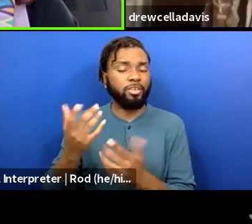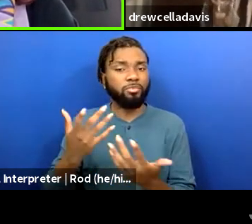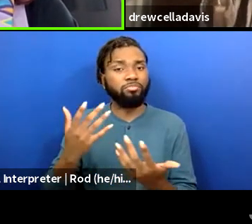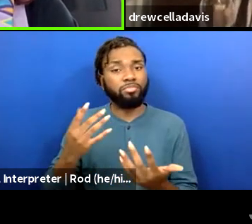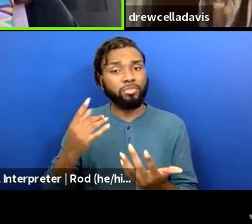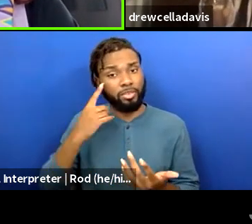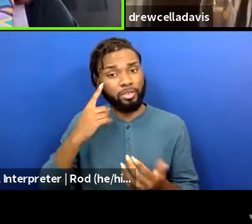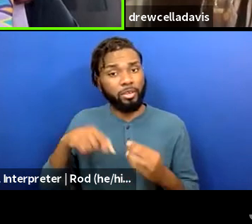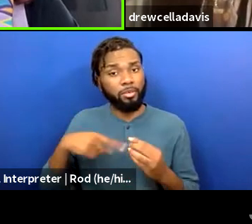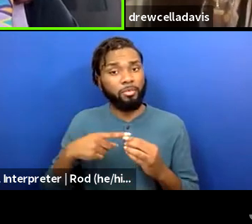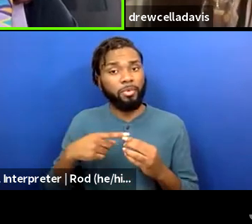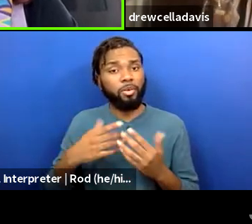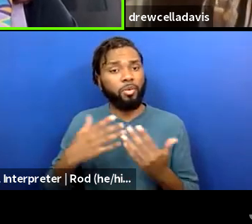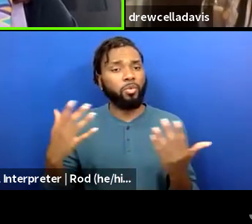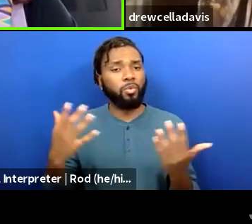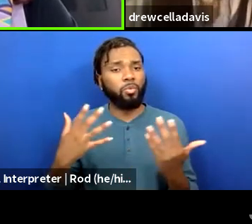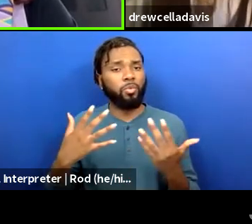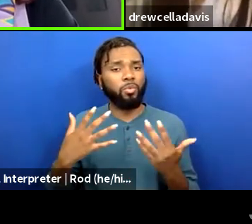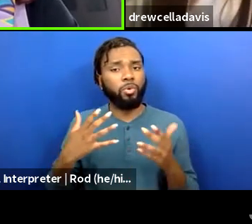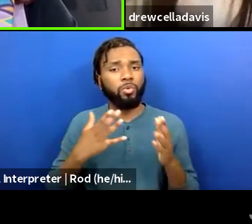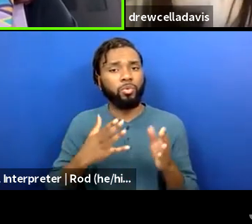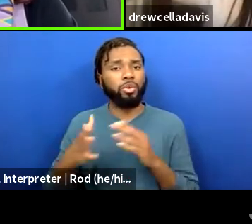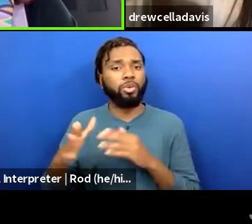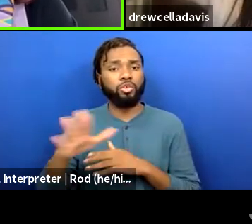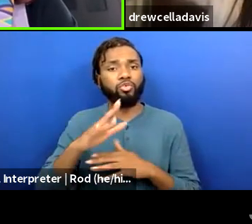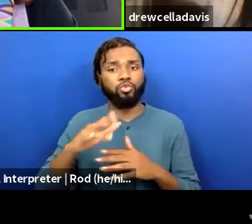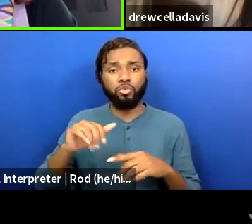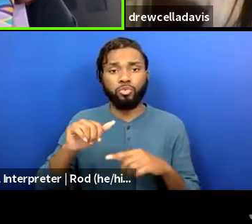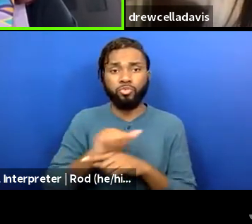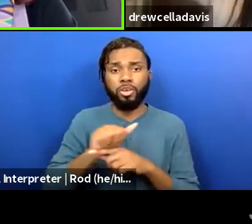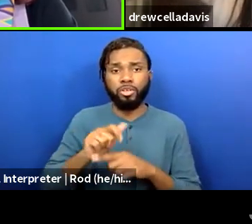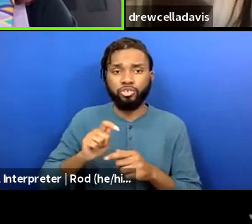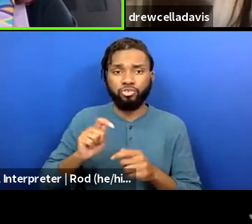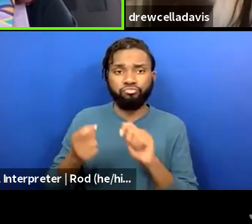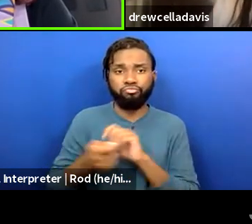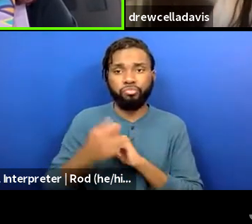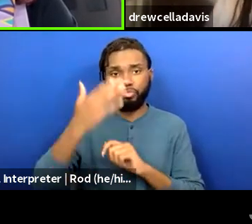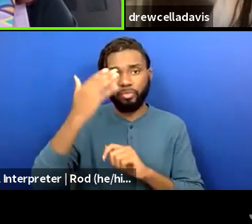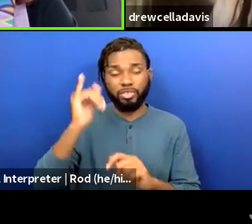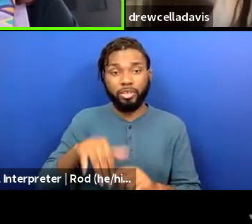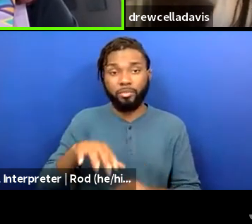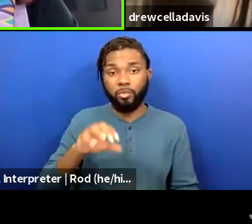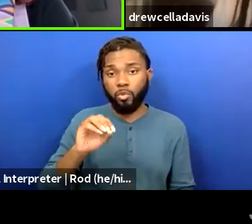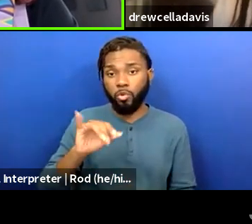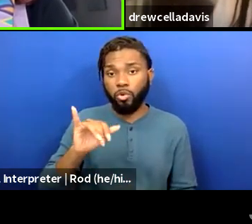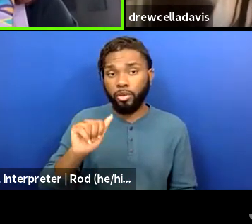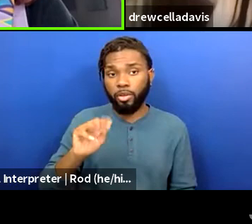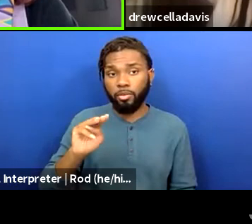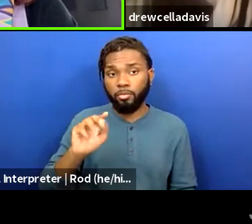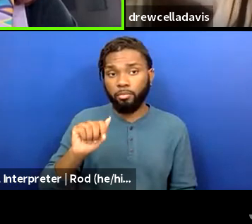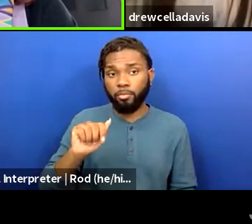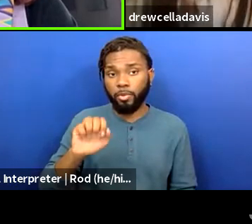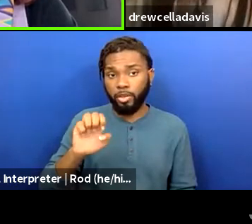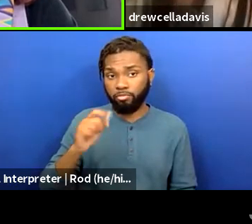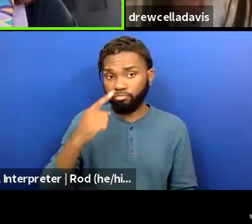that your practice has shifted because of that? So Oya May, if you can start us off.